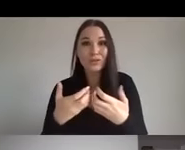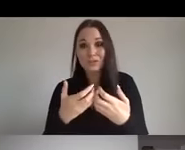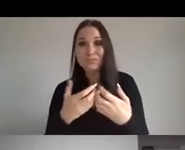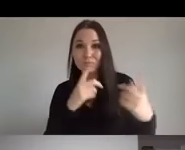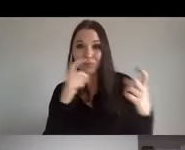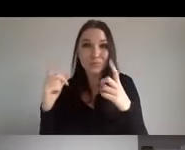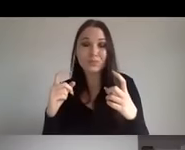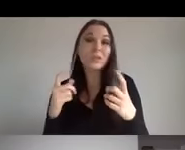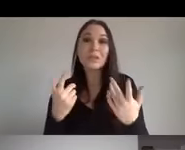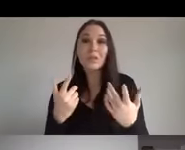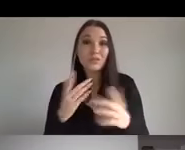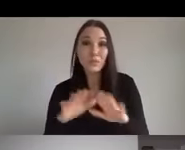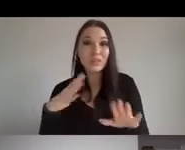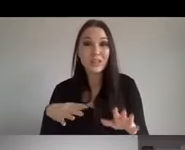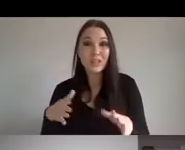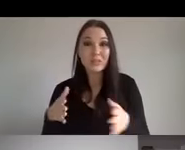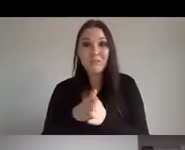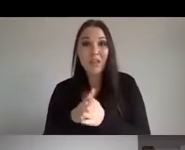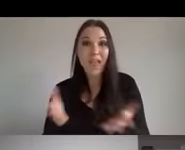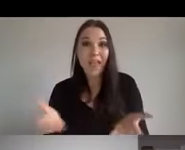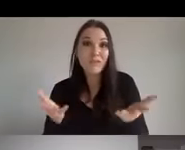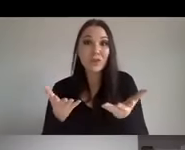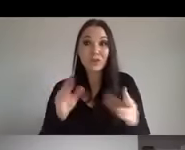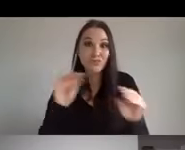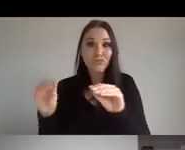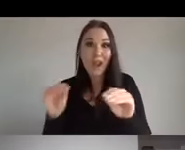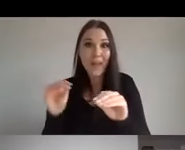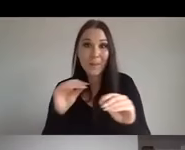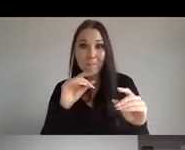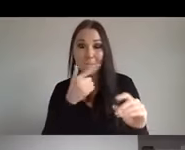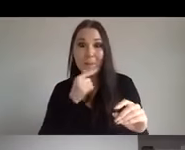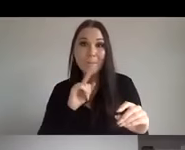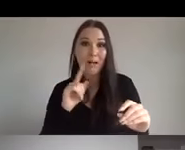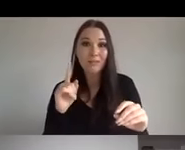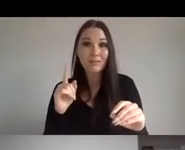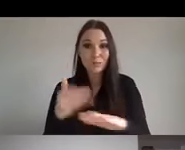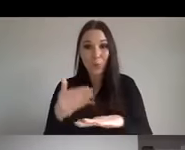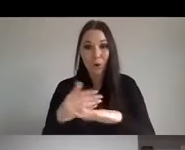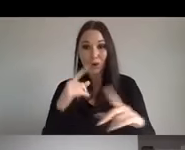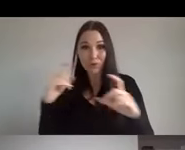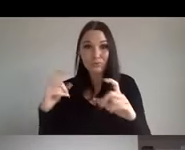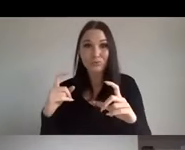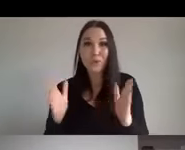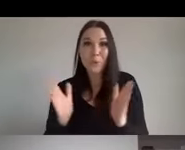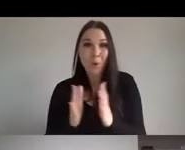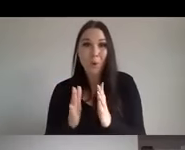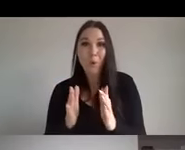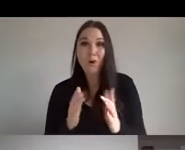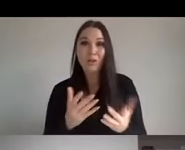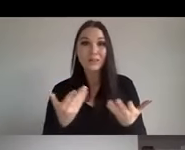that much effort into training people to operate that. So it's more intuitive, even now with the newer